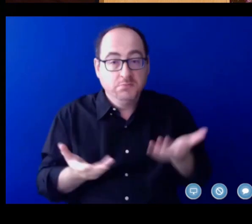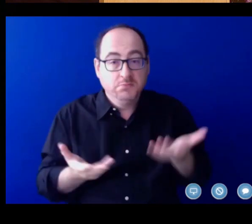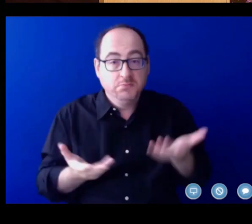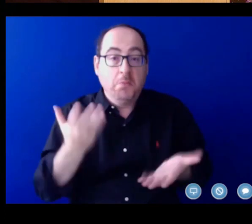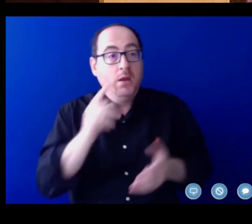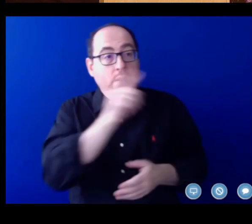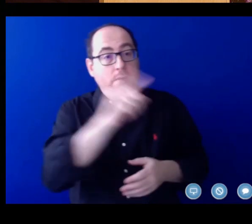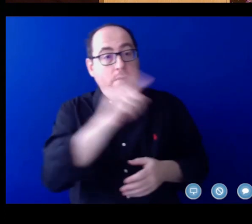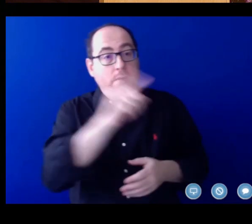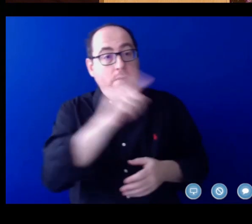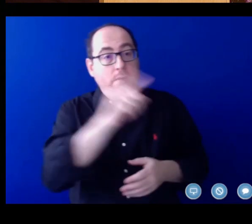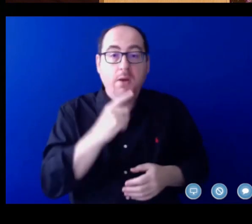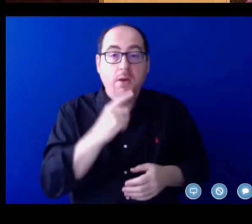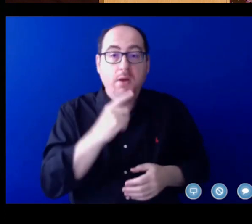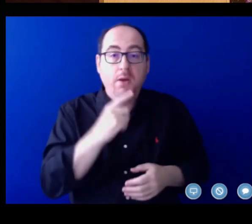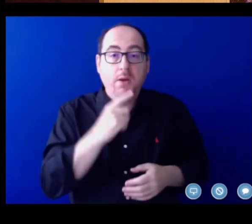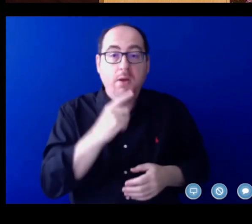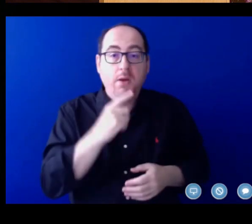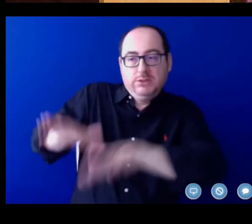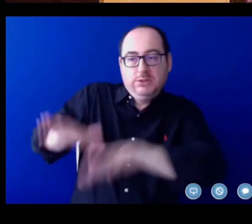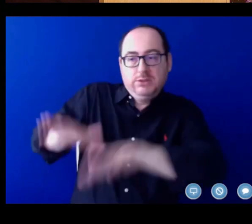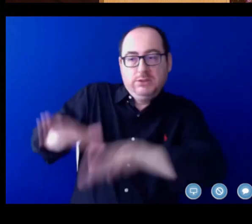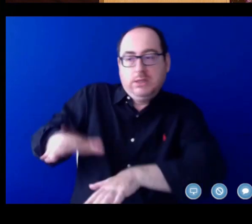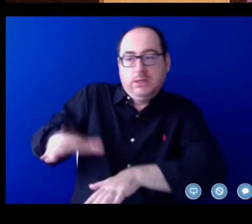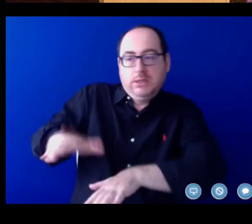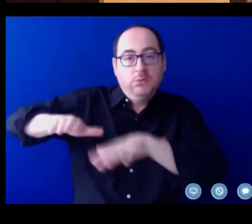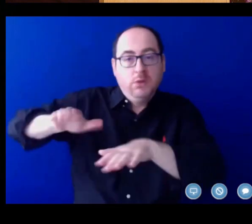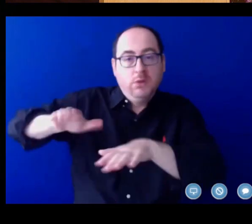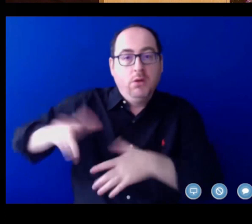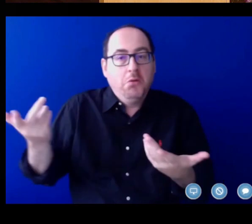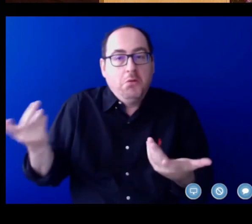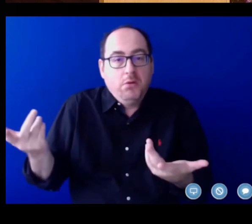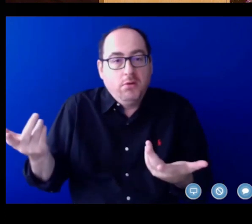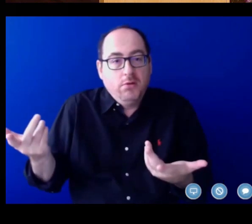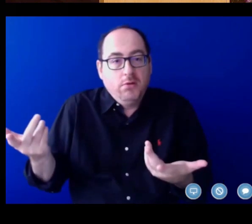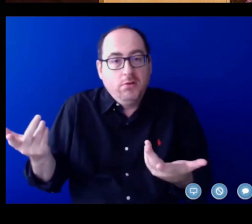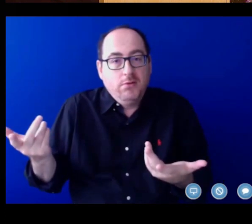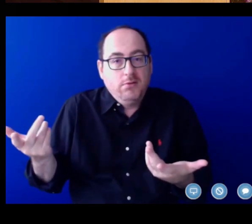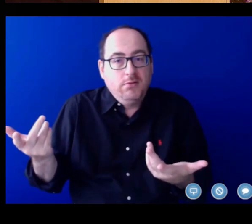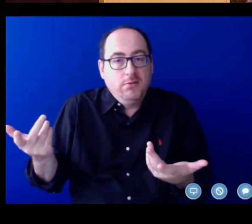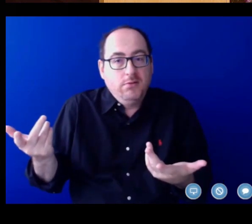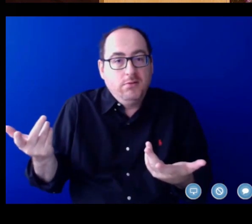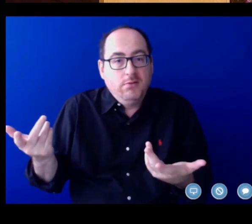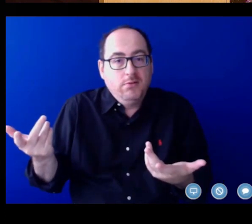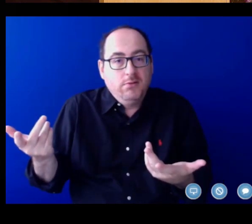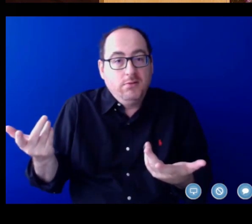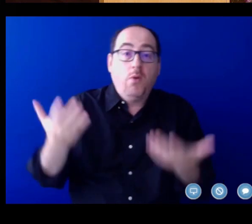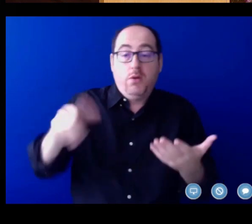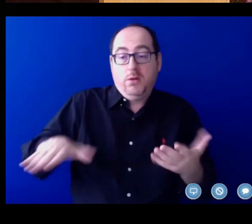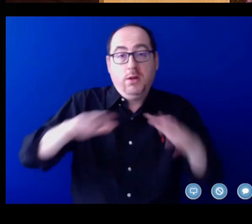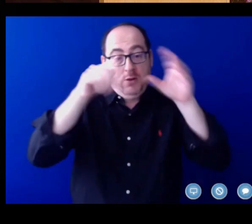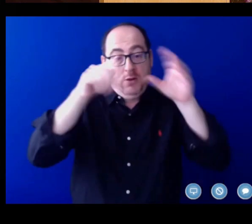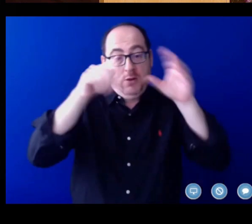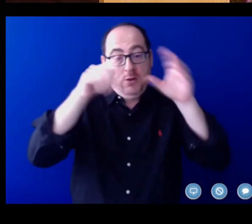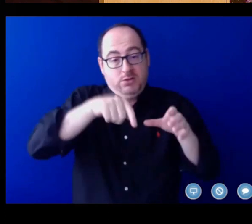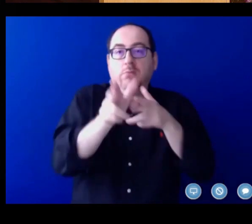roof and shattered that, what does he now think about his parents' ability to protect him, to keep him safe? In the future, when all is hopefully